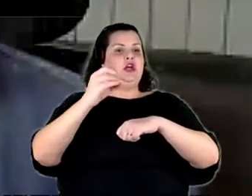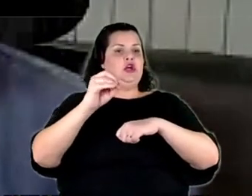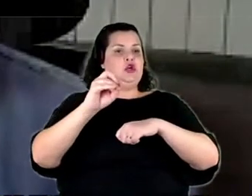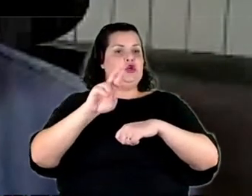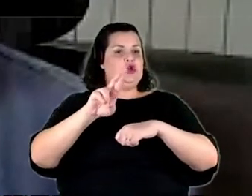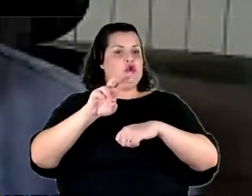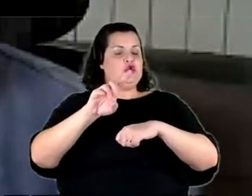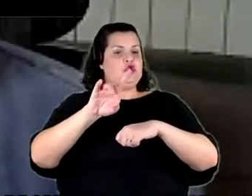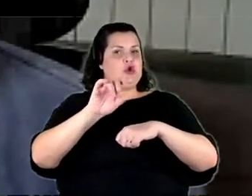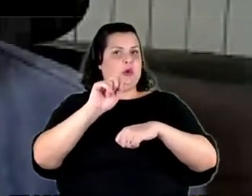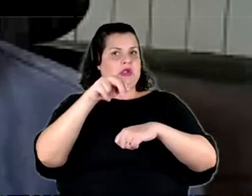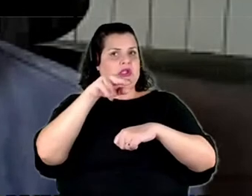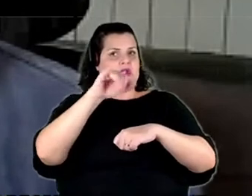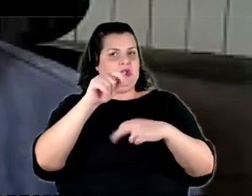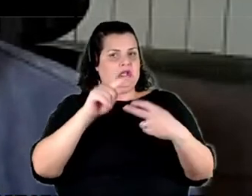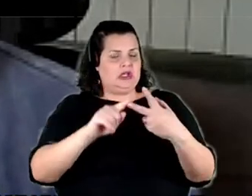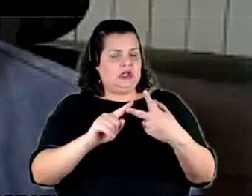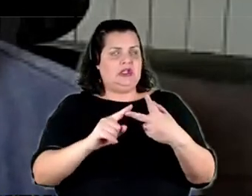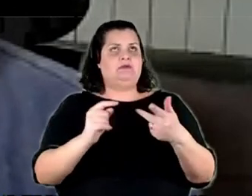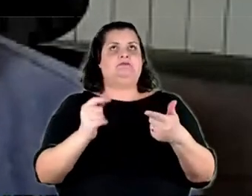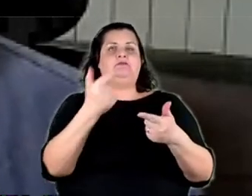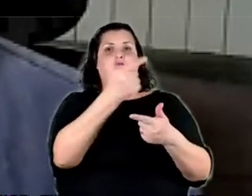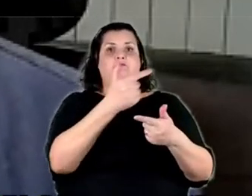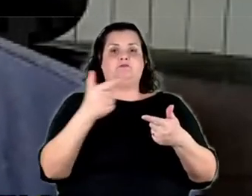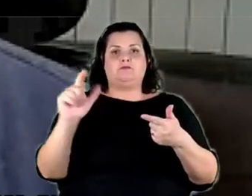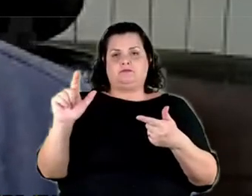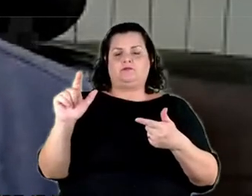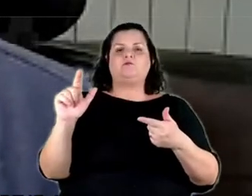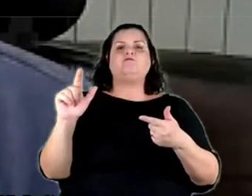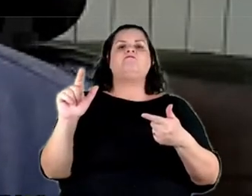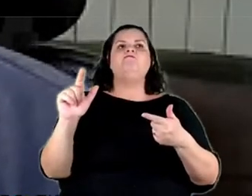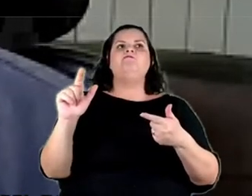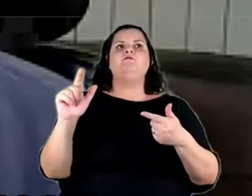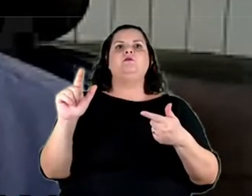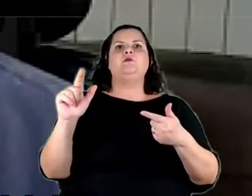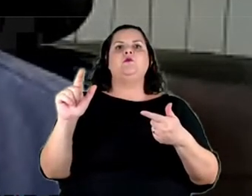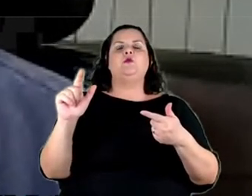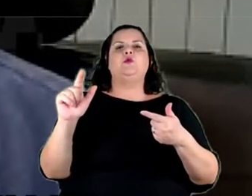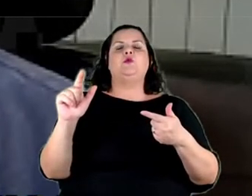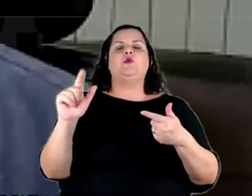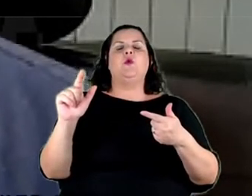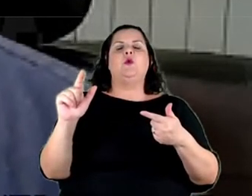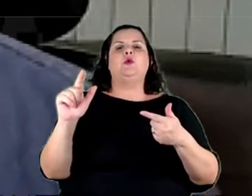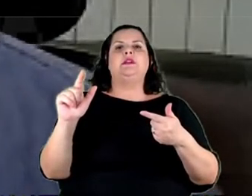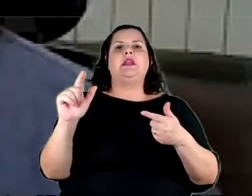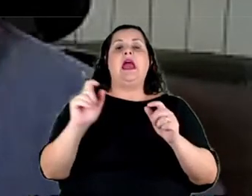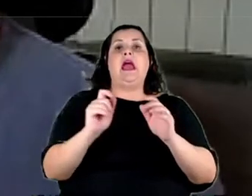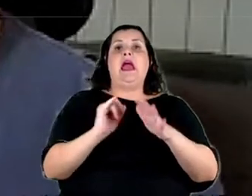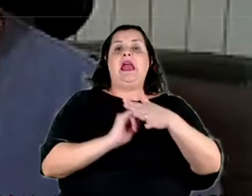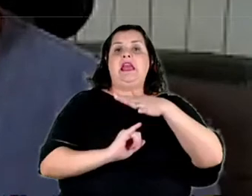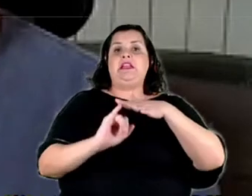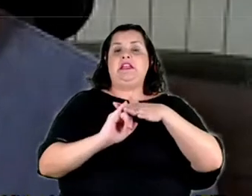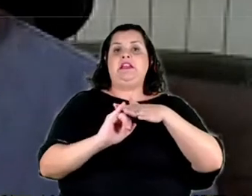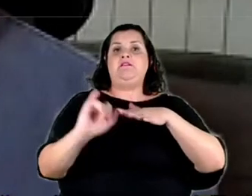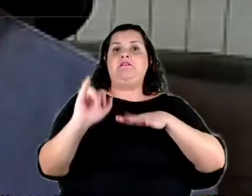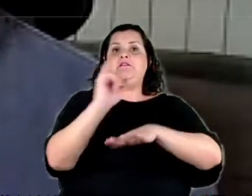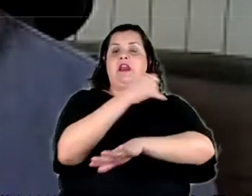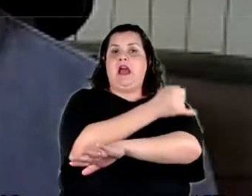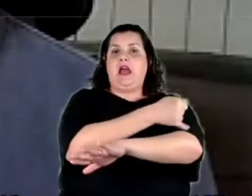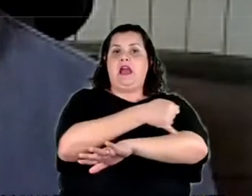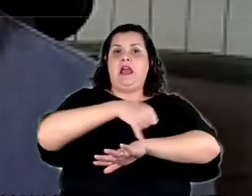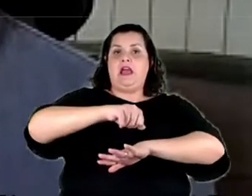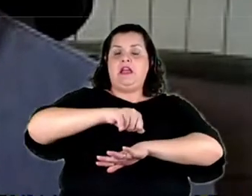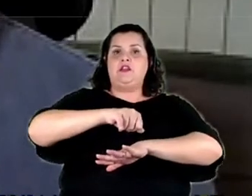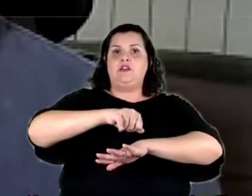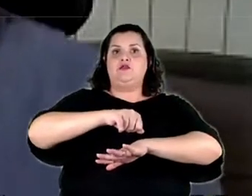infrastructure for Israel. And by conceiving of a regional solution, I think that